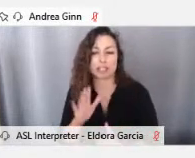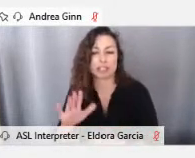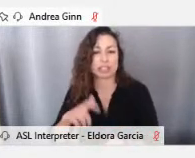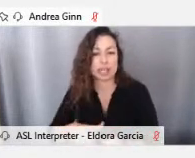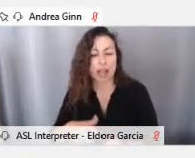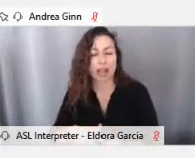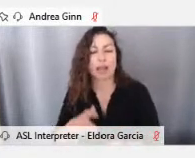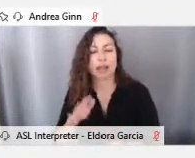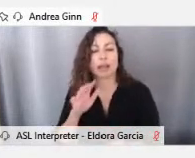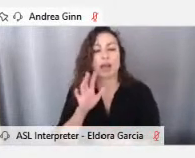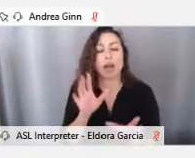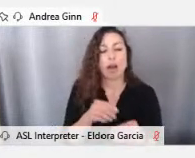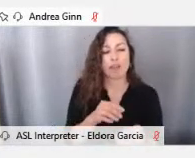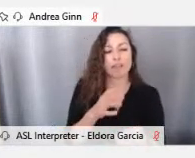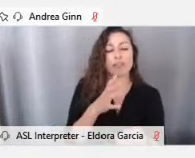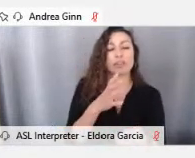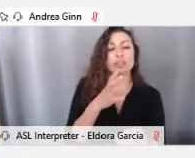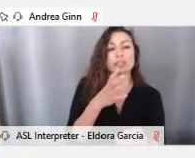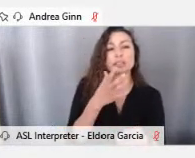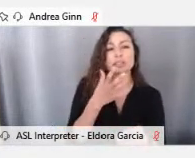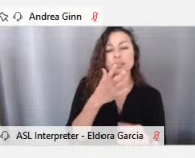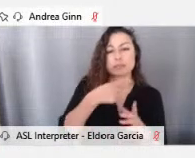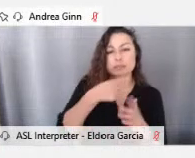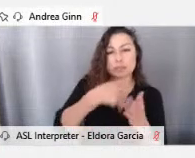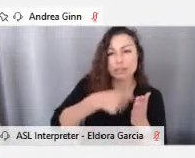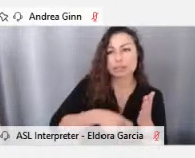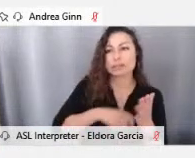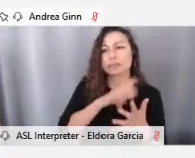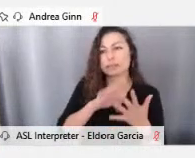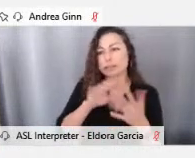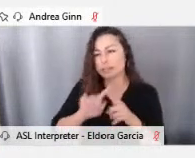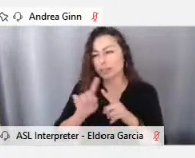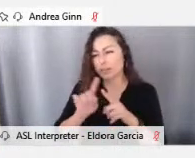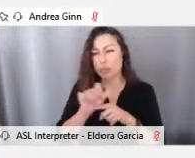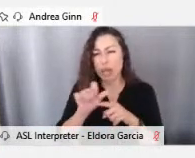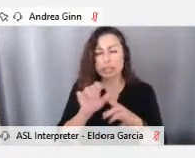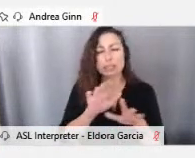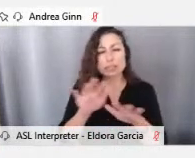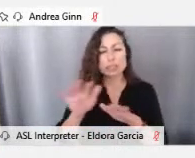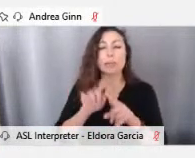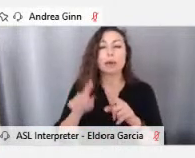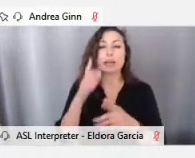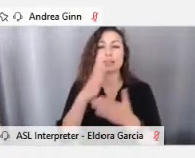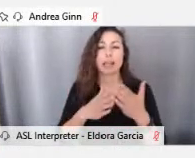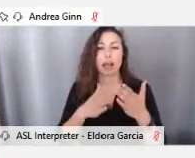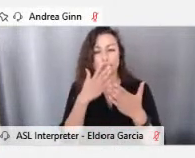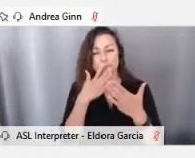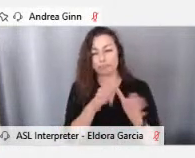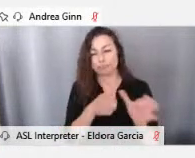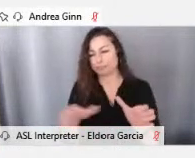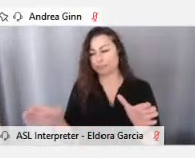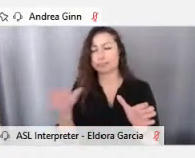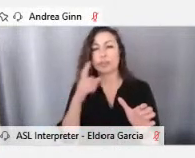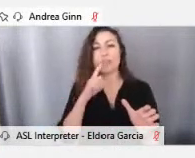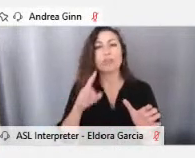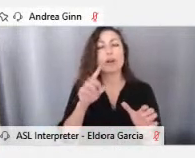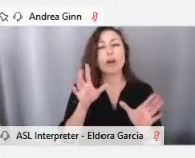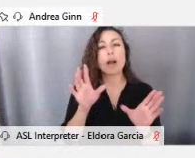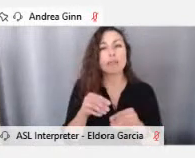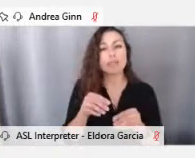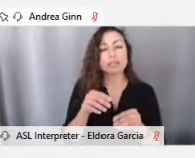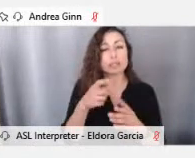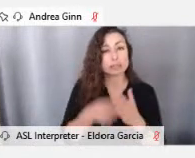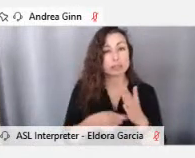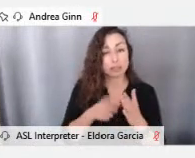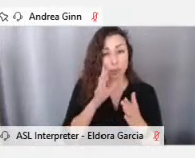office overhead, and malpractice insurance. And so there may be some sorting through on the office overhead, whether we're going to be